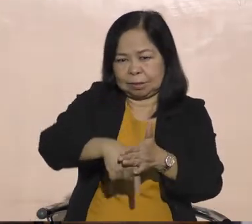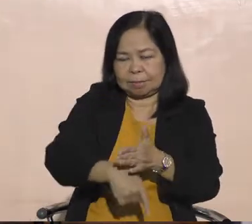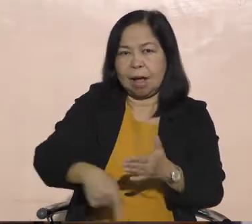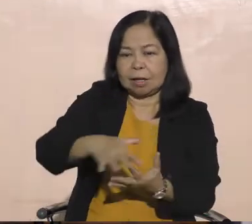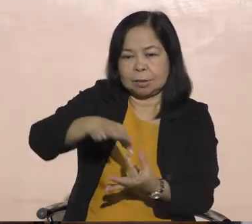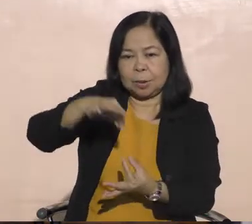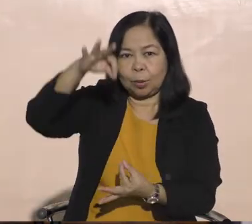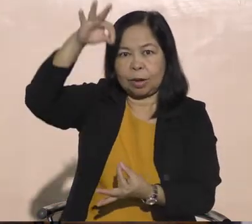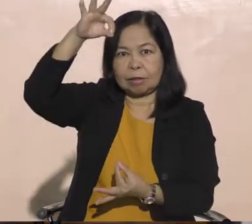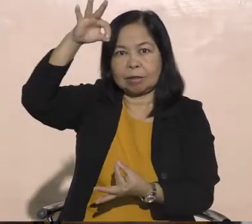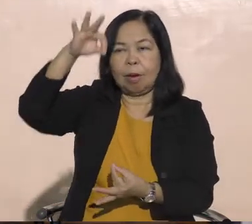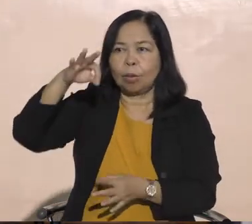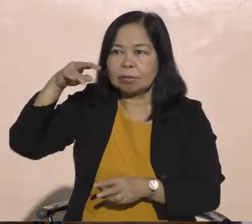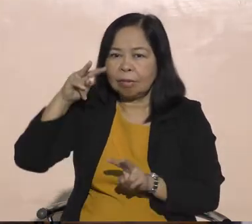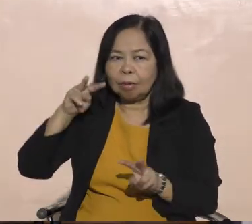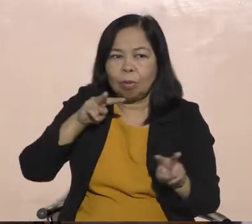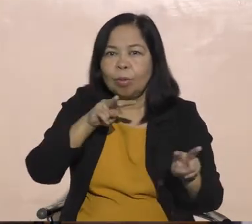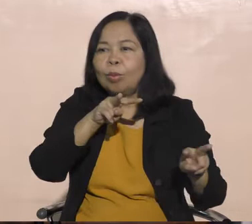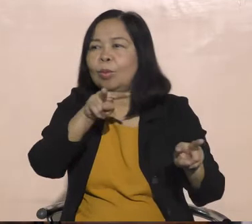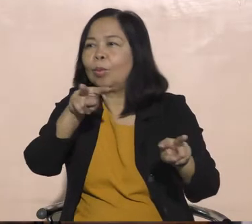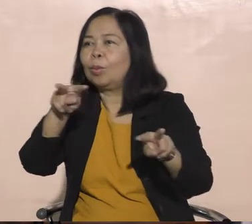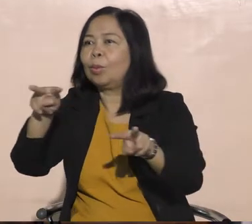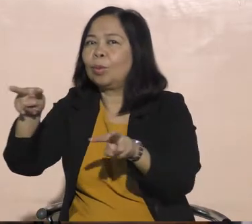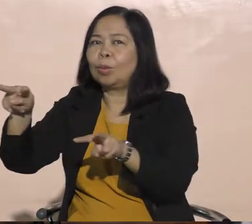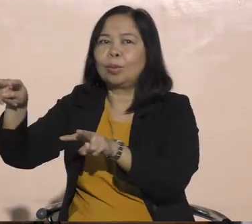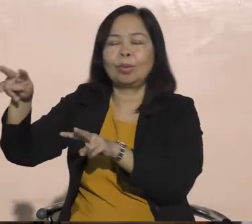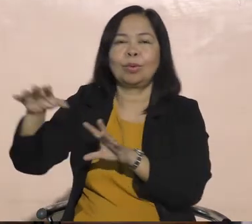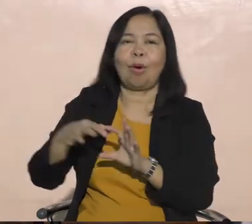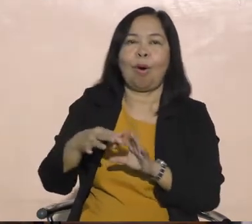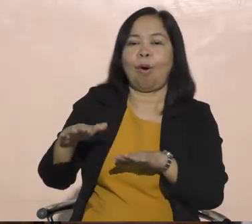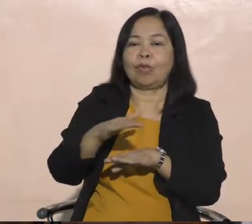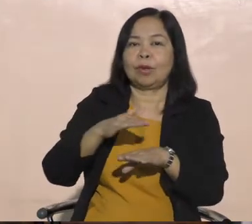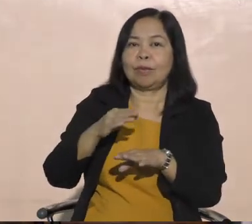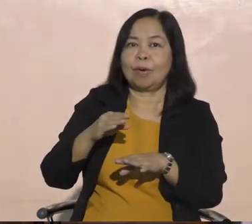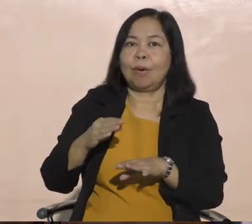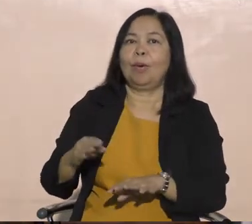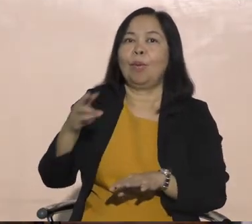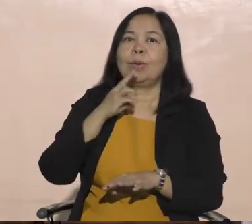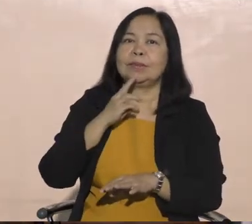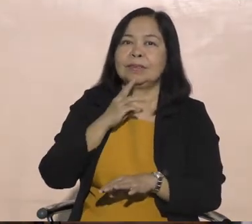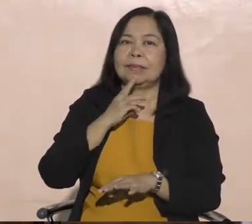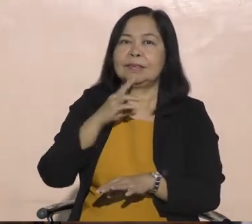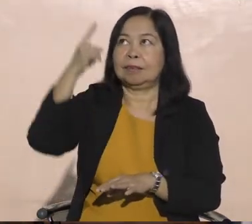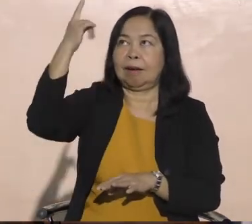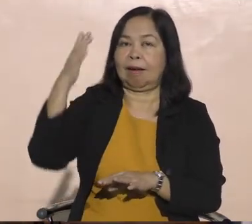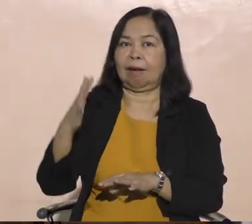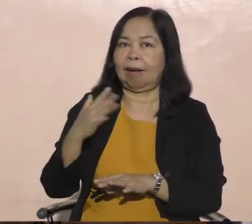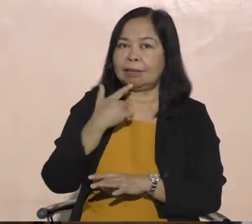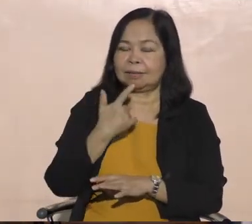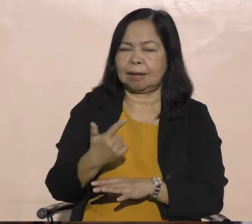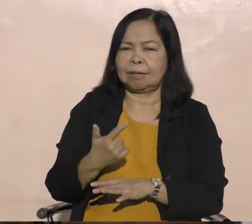the Spirit of God was hovering over the face of the waters. Then God said, 'Let there be